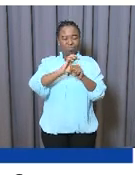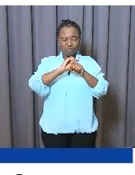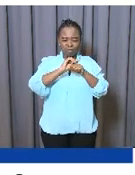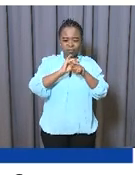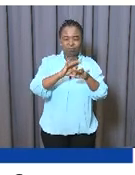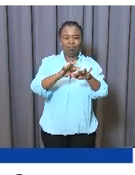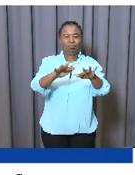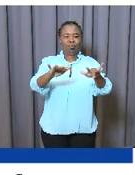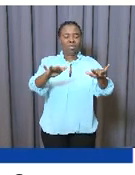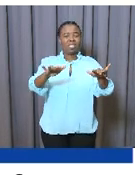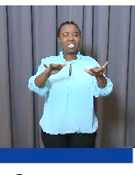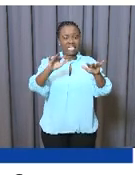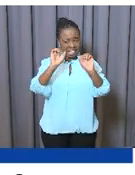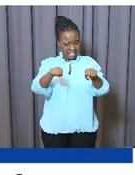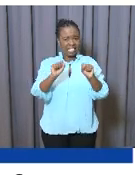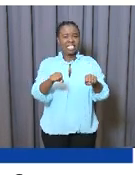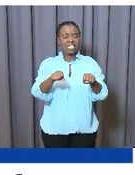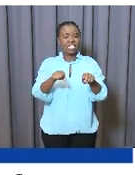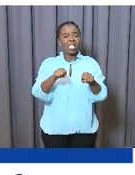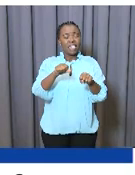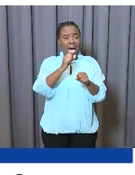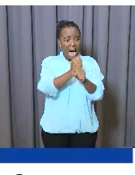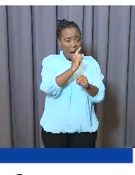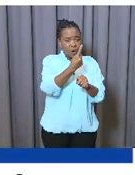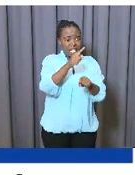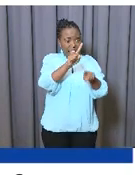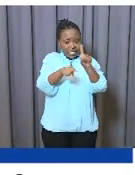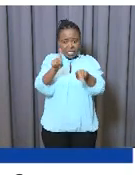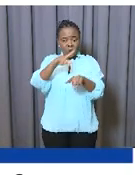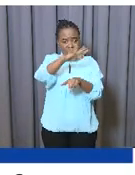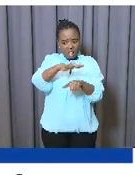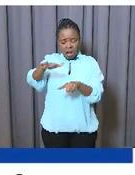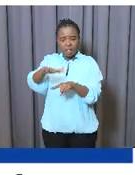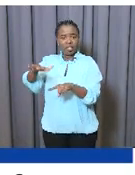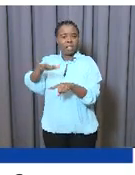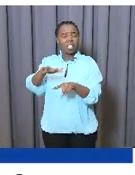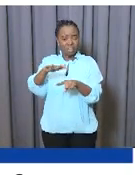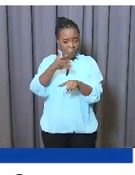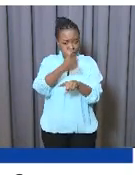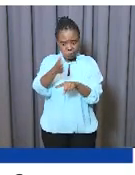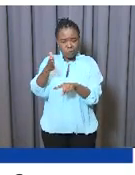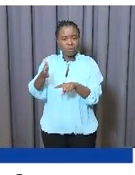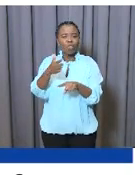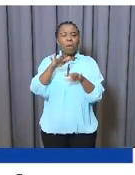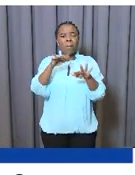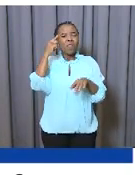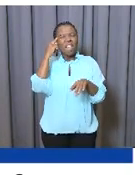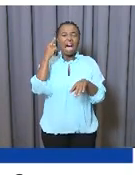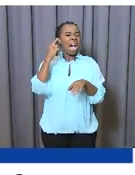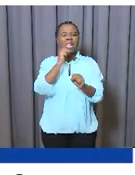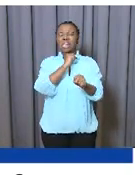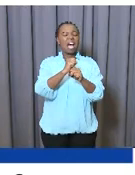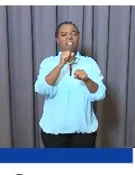are spreading to different areas of Gauteng. No area of Gauteng where people must think it will not come, it will